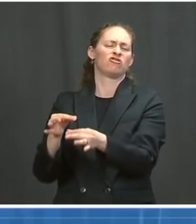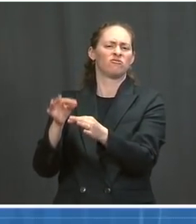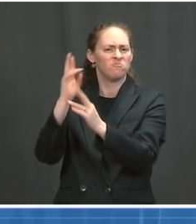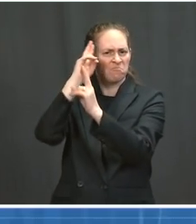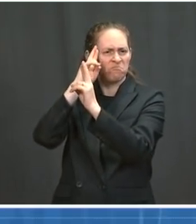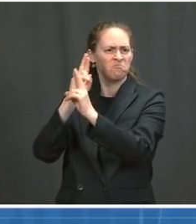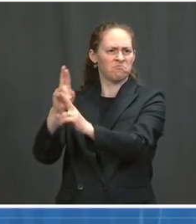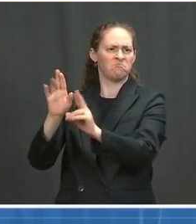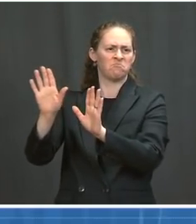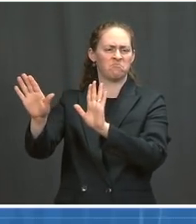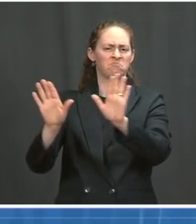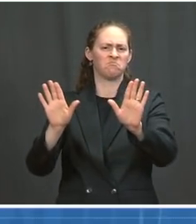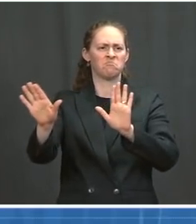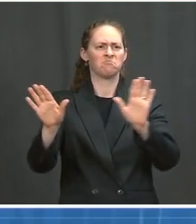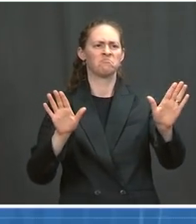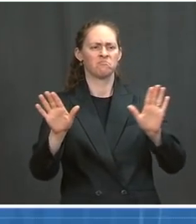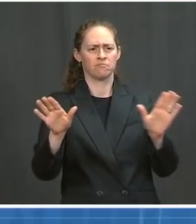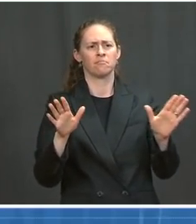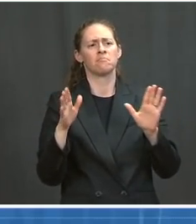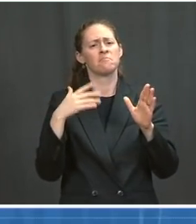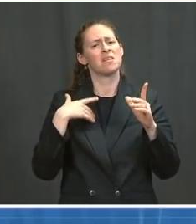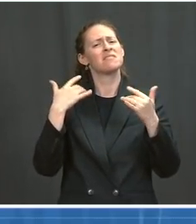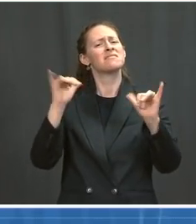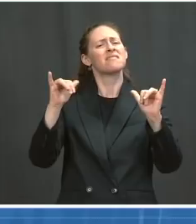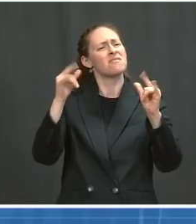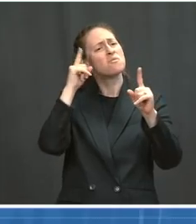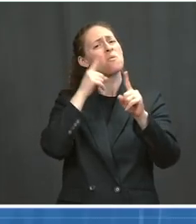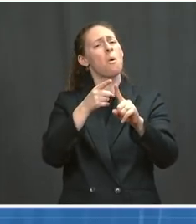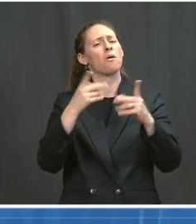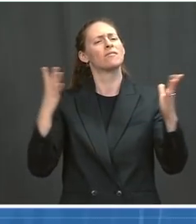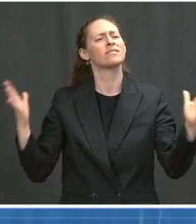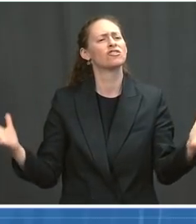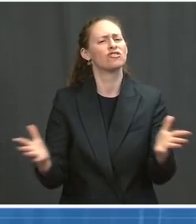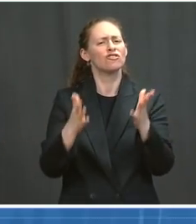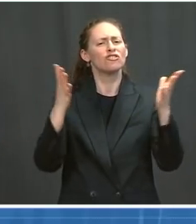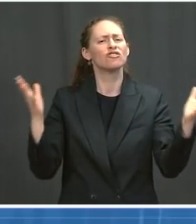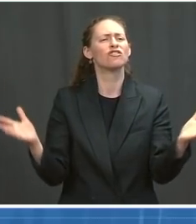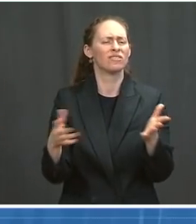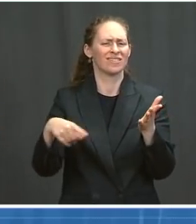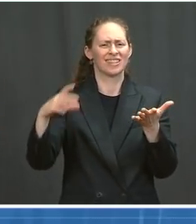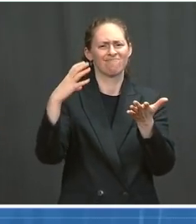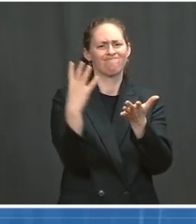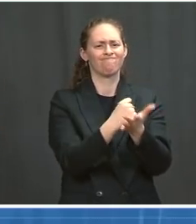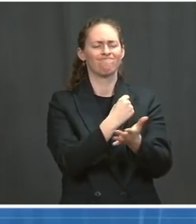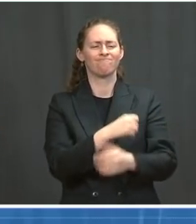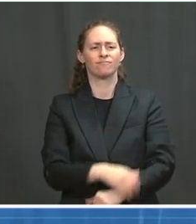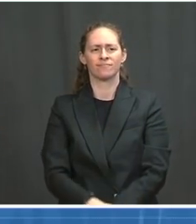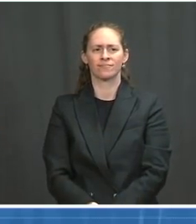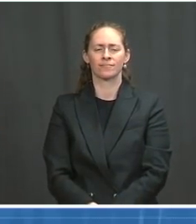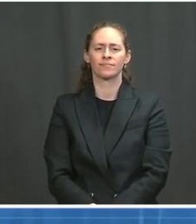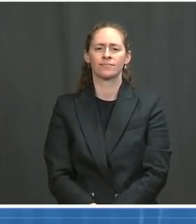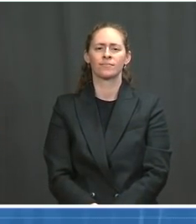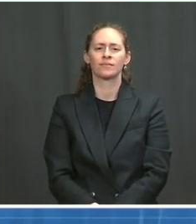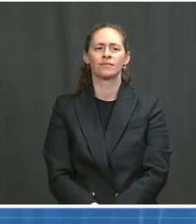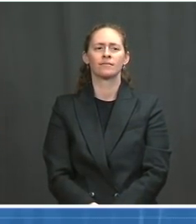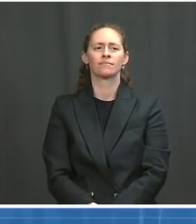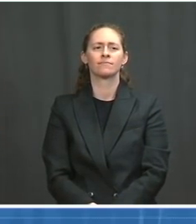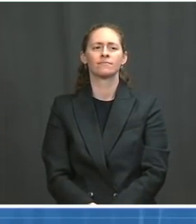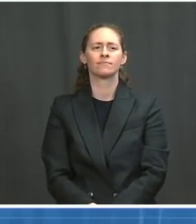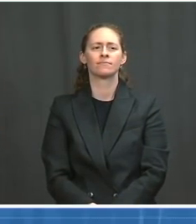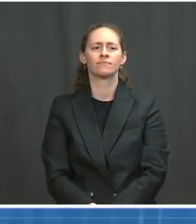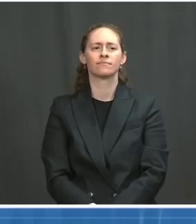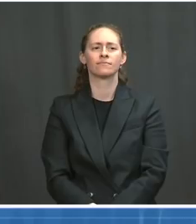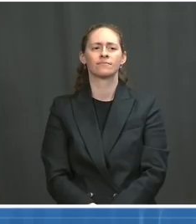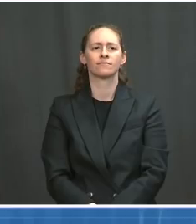done, and to join us in the community in this effort. As you all know, I am a physician and a researcher, but my most